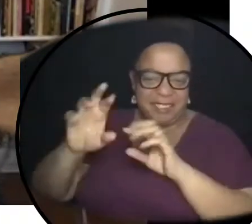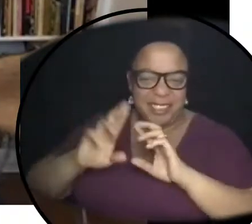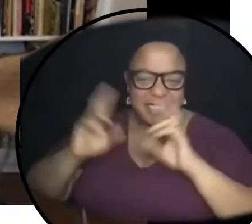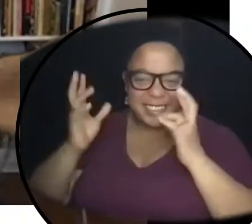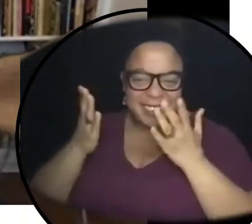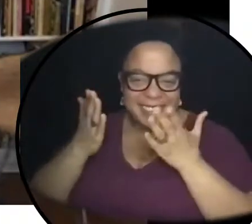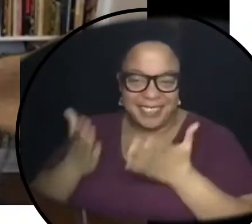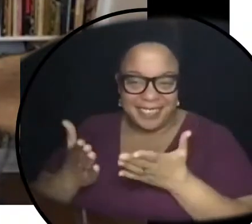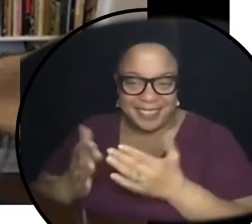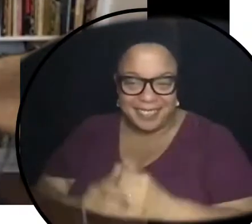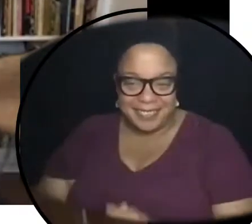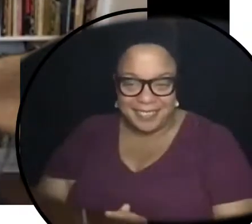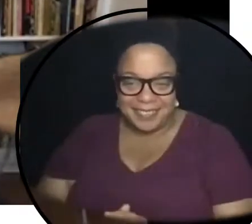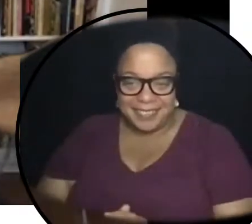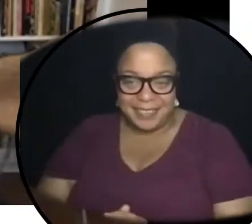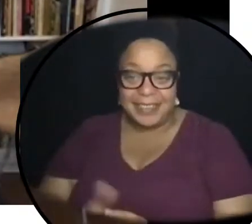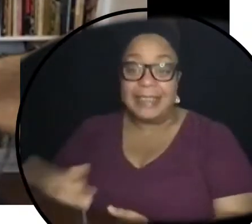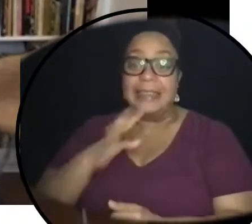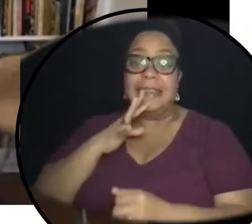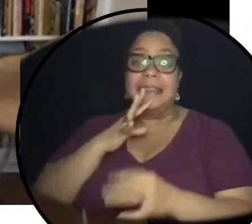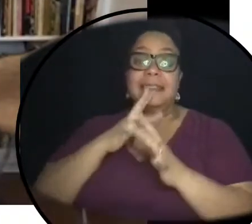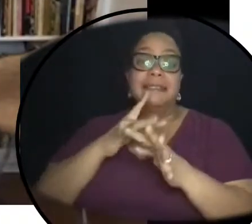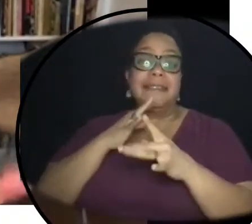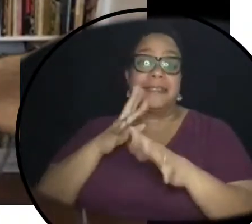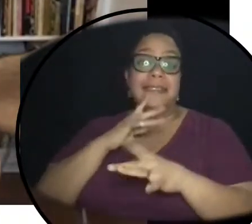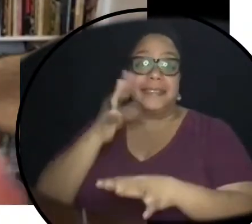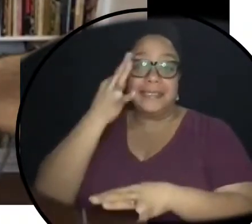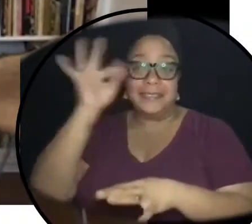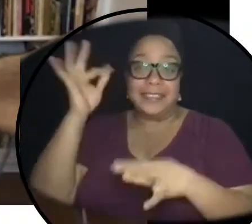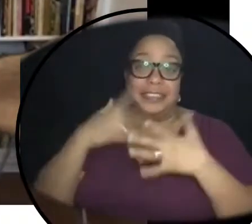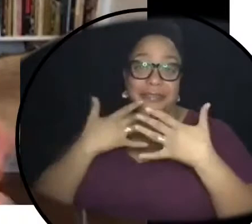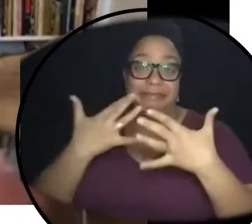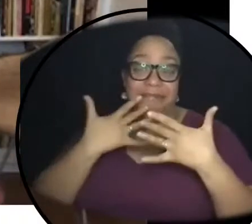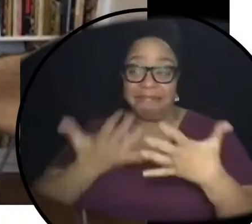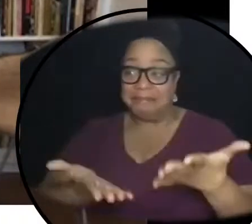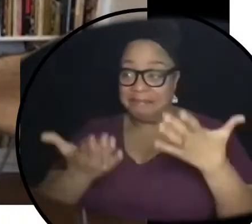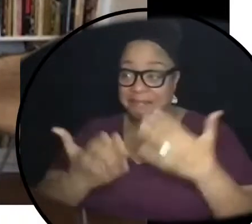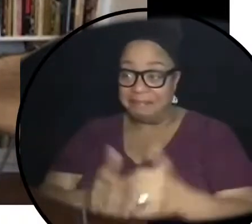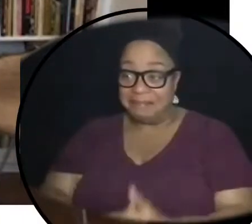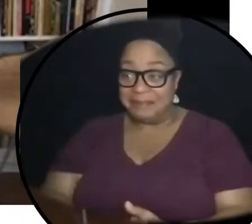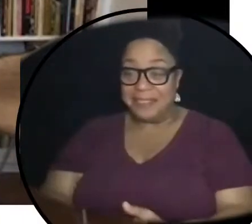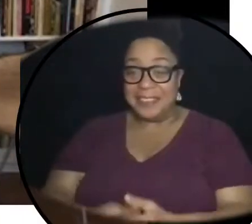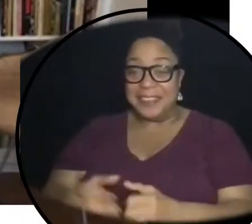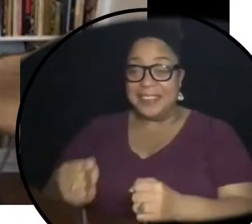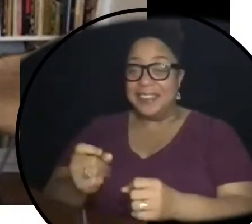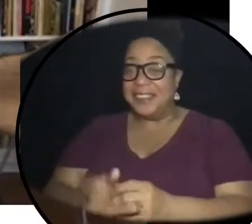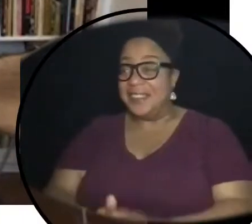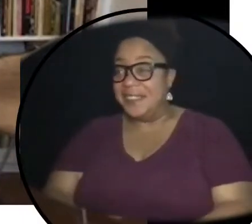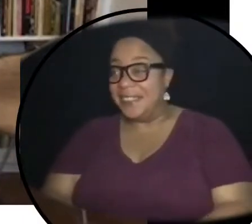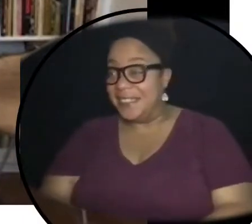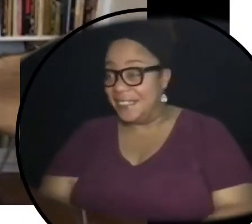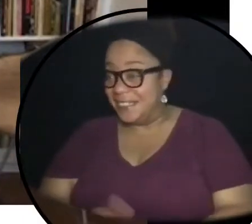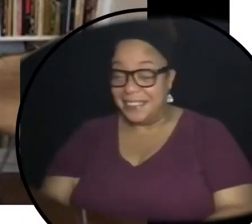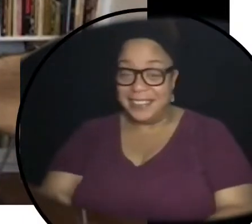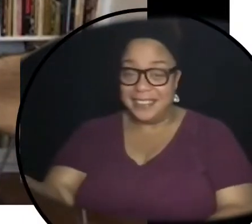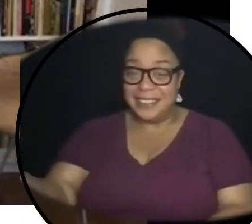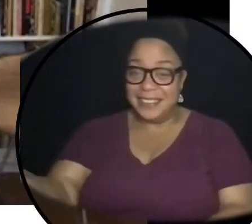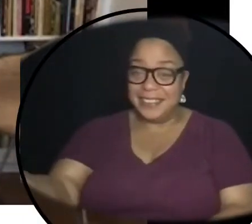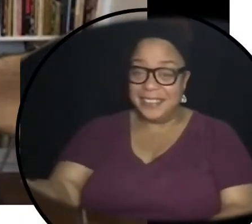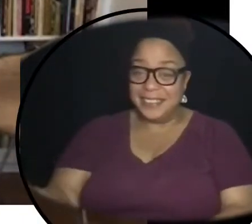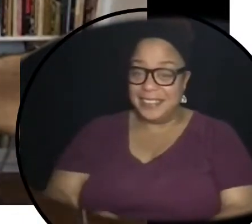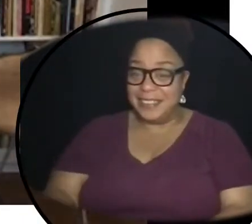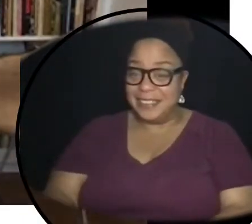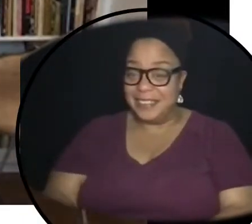And one of the first things that happened to me on my very first trip to France was that